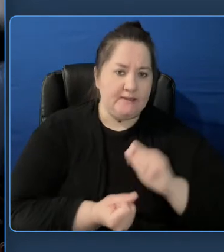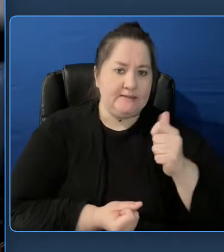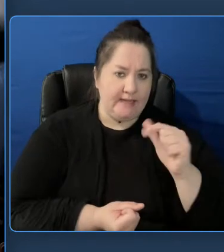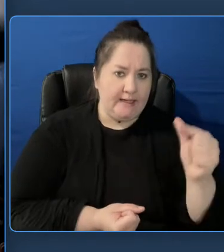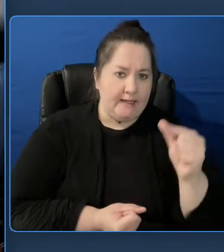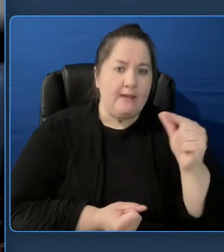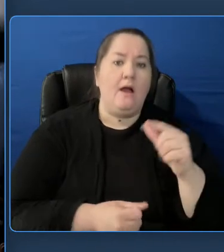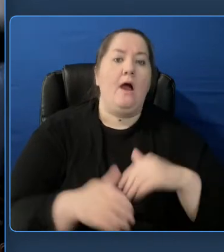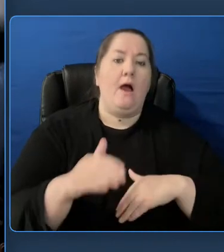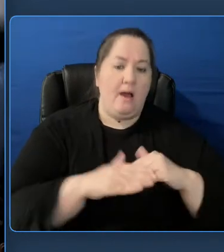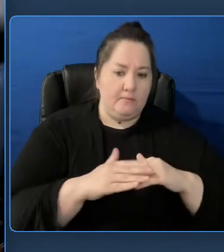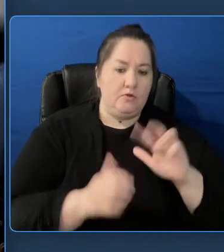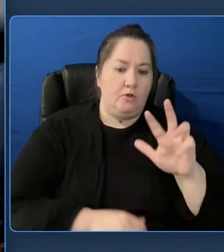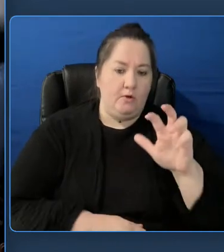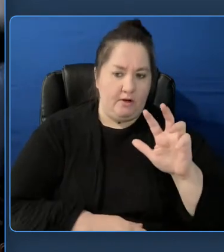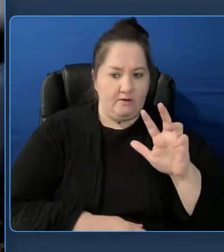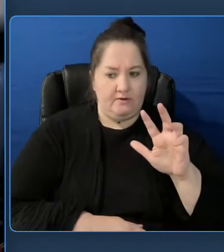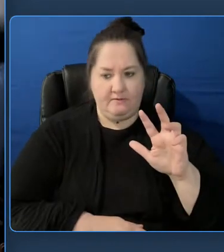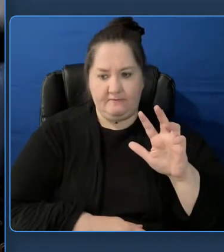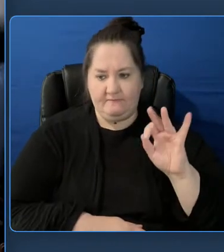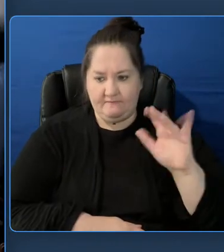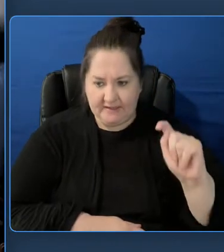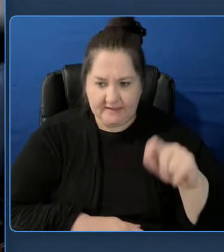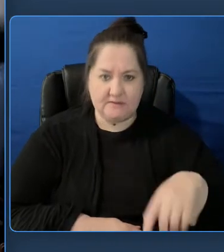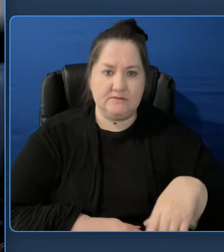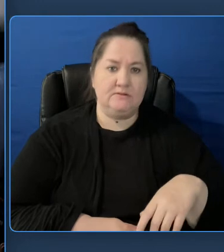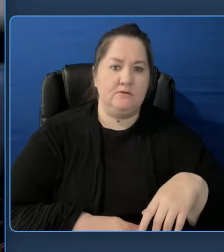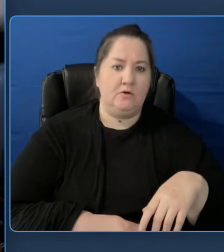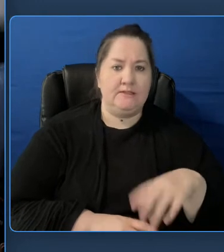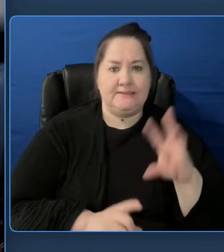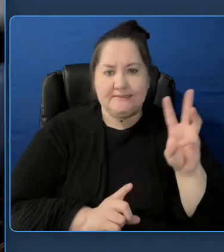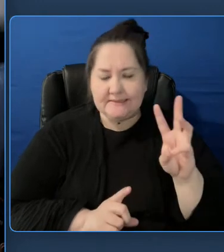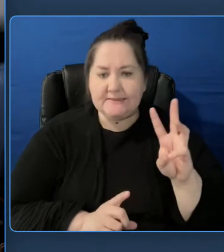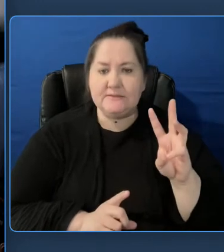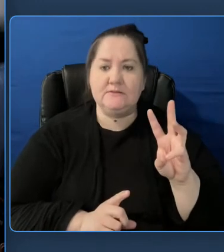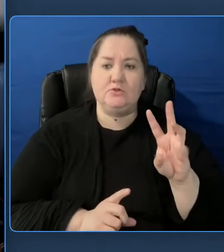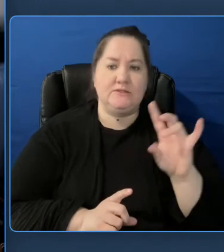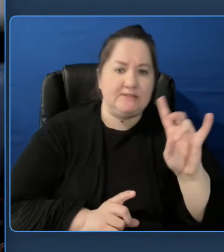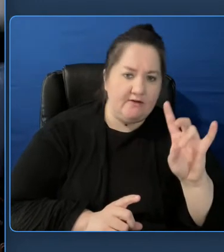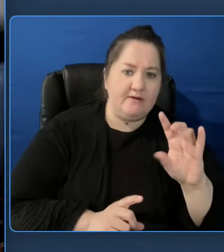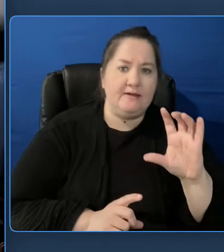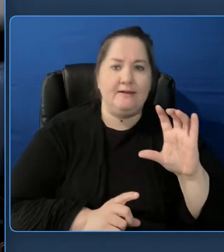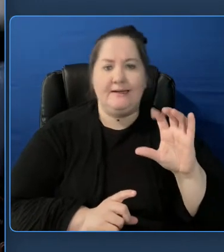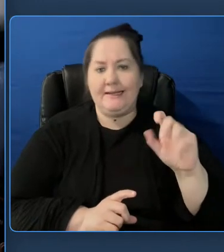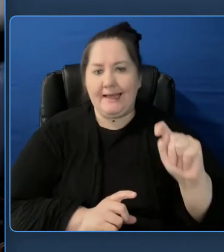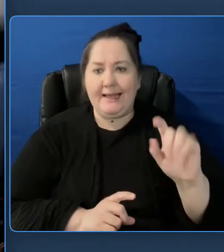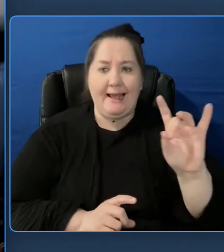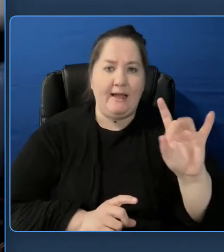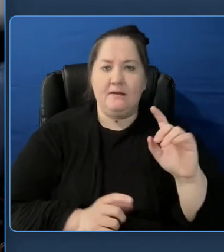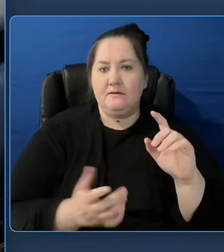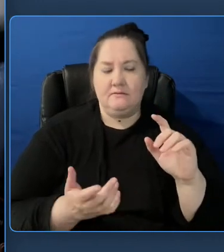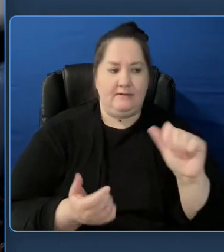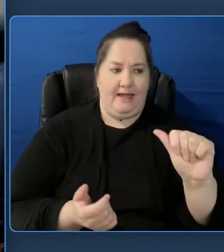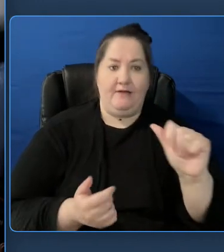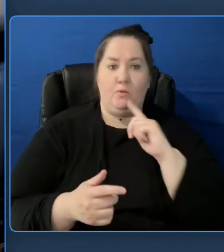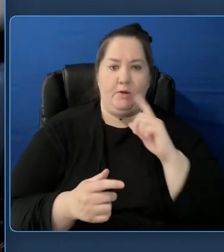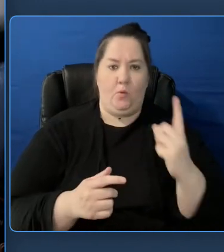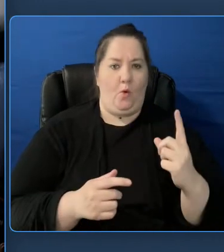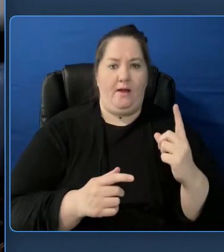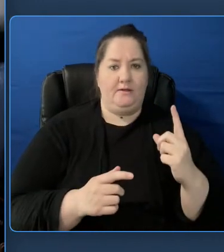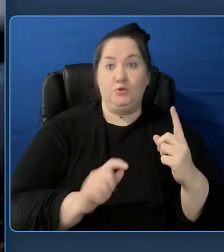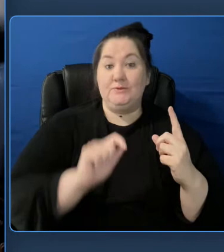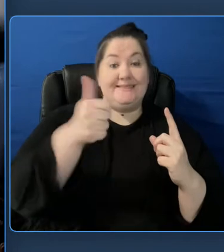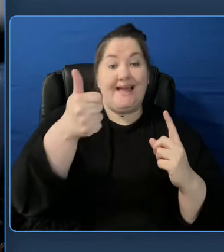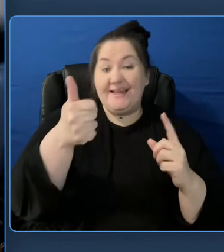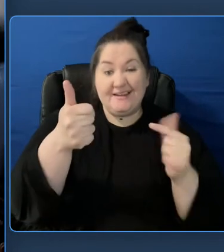up to 300 feet or above. So Cat 6A or Cat 7 in a house everybody's going to be moving from 1 gig to 10 gig here in the